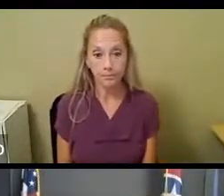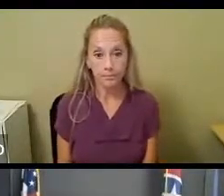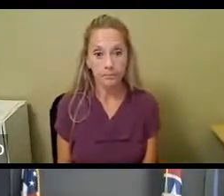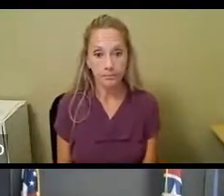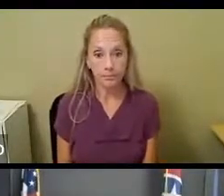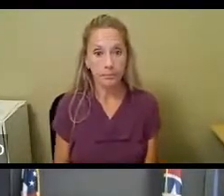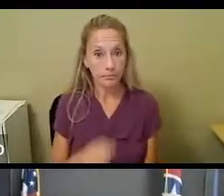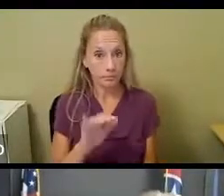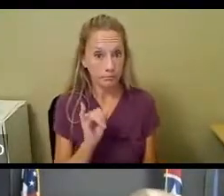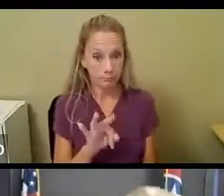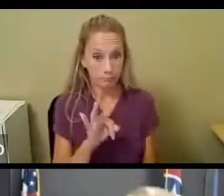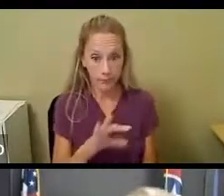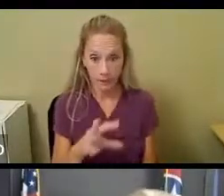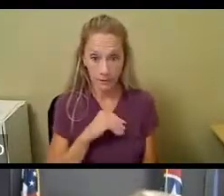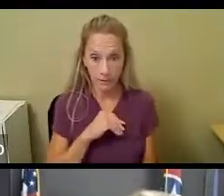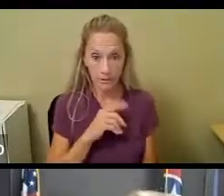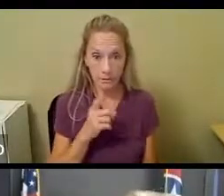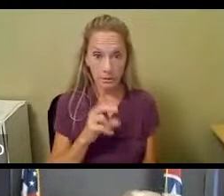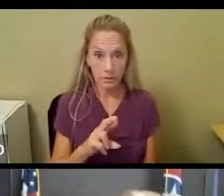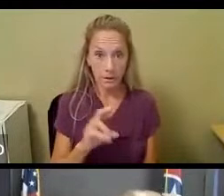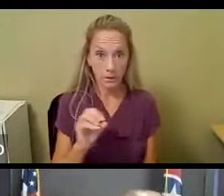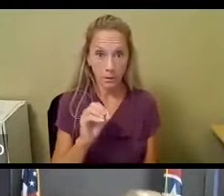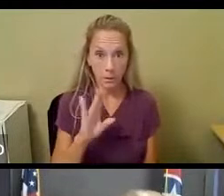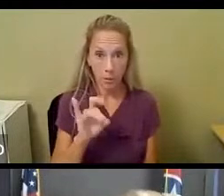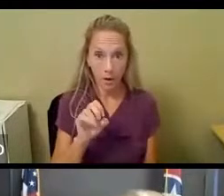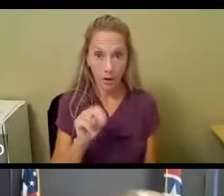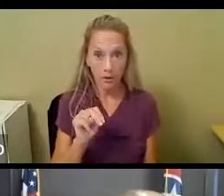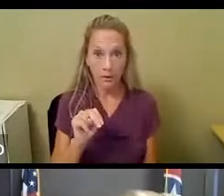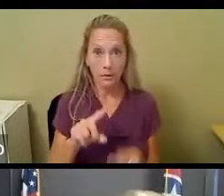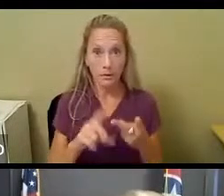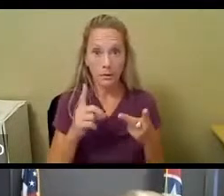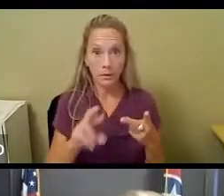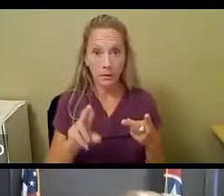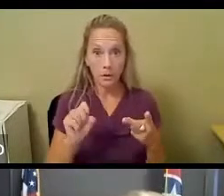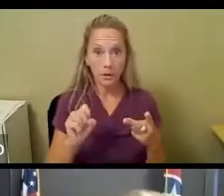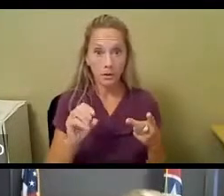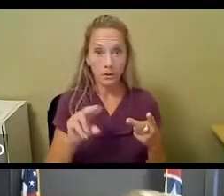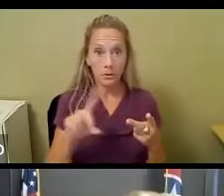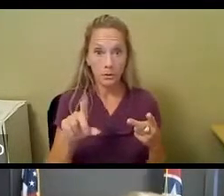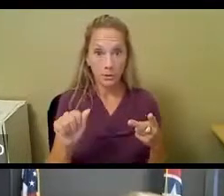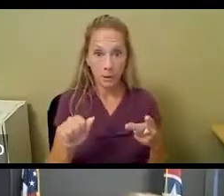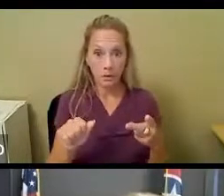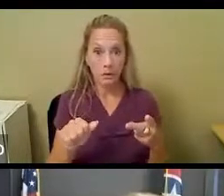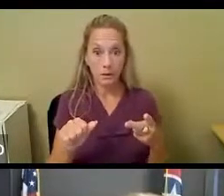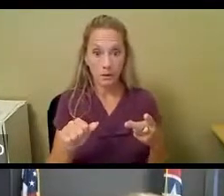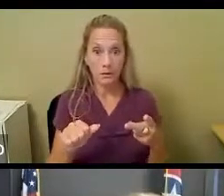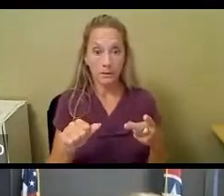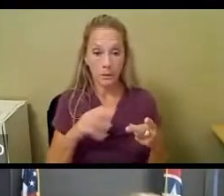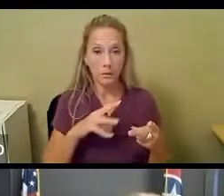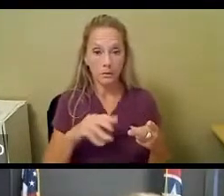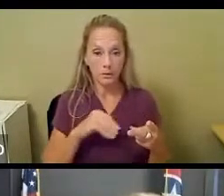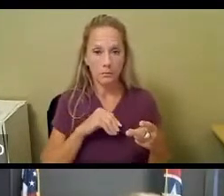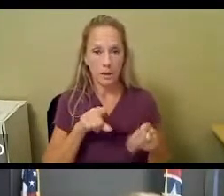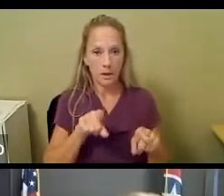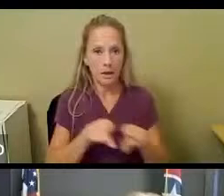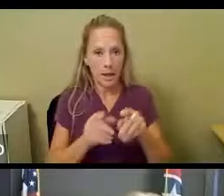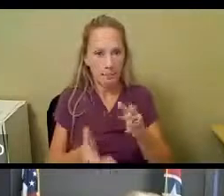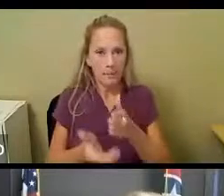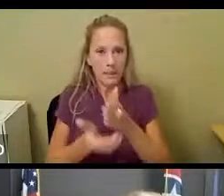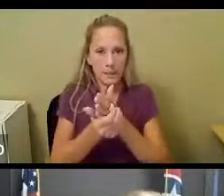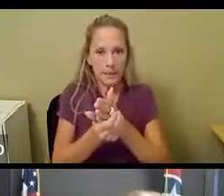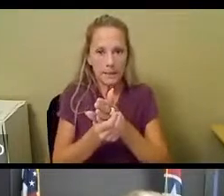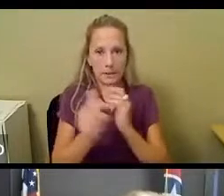So if that's acceptable both to Dr. O'Brien and Dr. Sousa, we will have that as amended